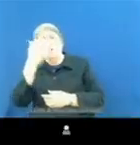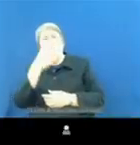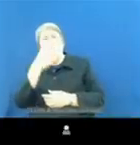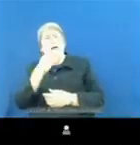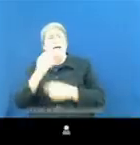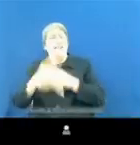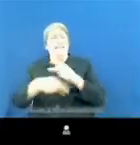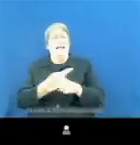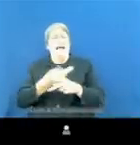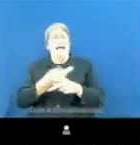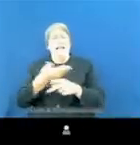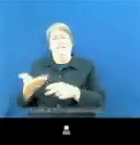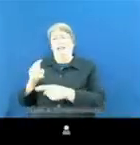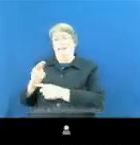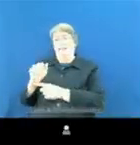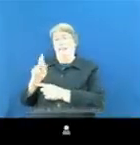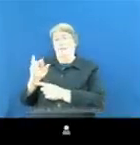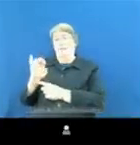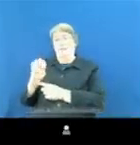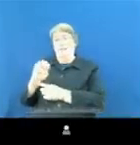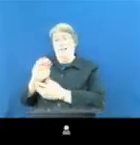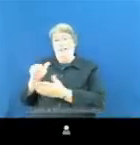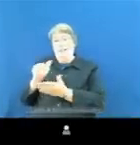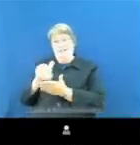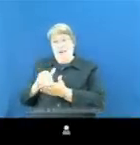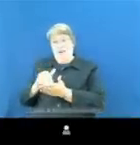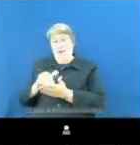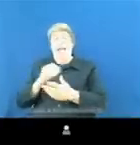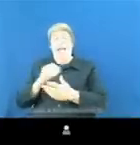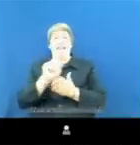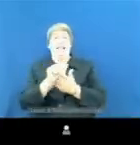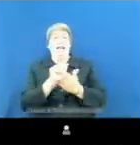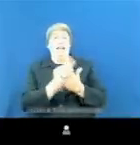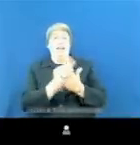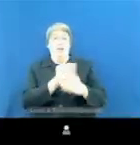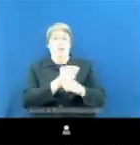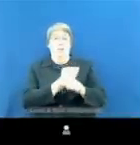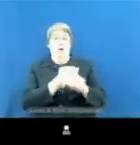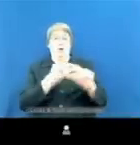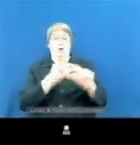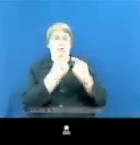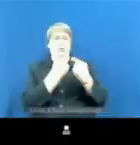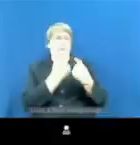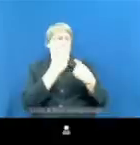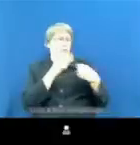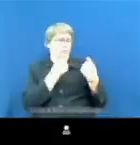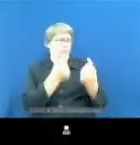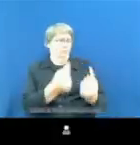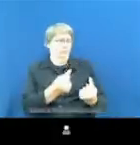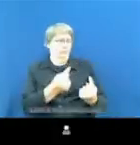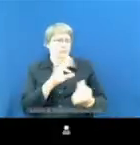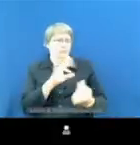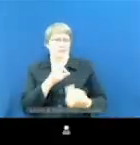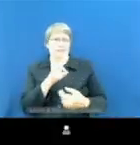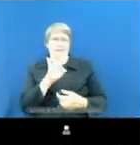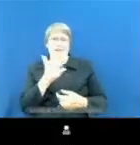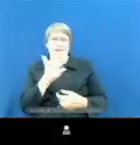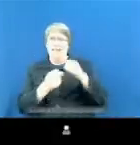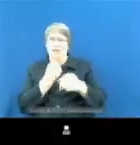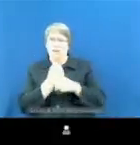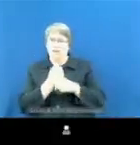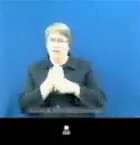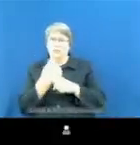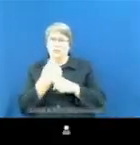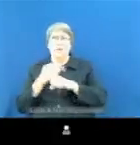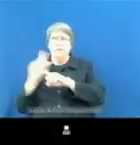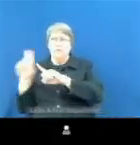Marie Center and through our legal work group for the past 7 or 8 years have surveyed the profession,